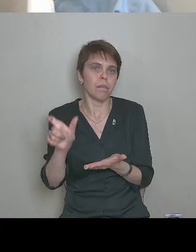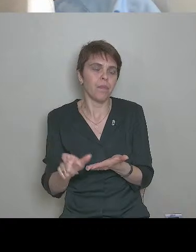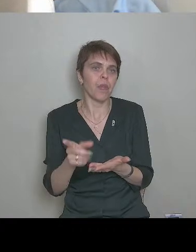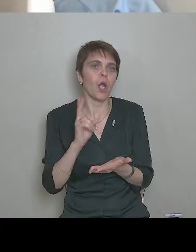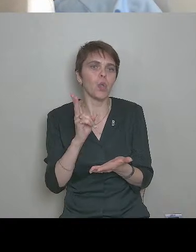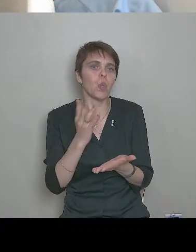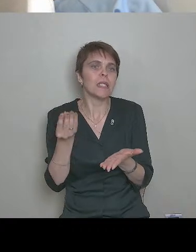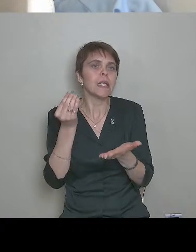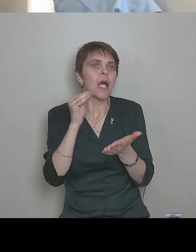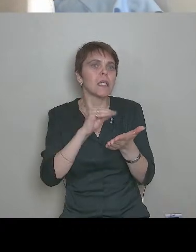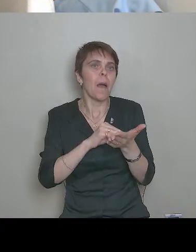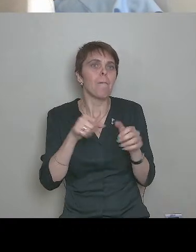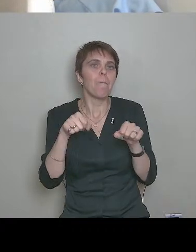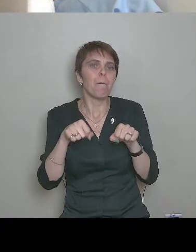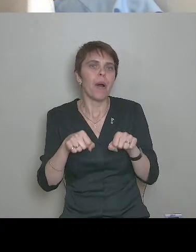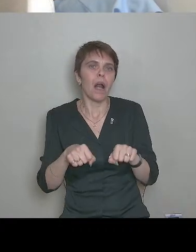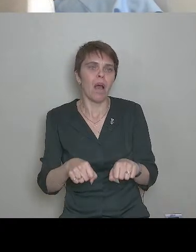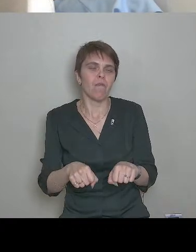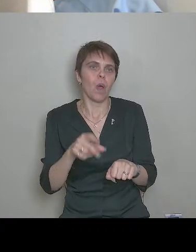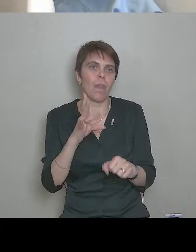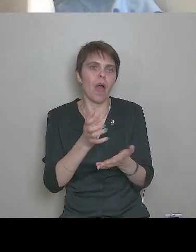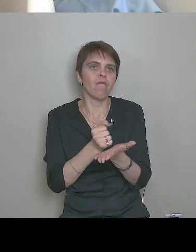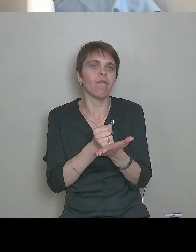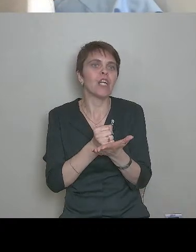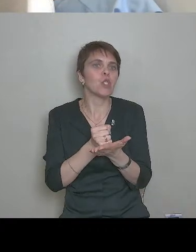established in the right to be nominated.